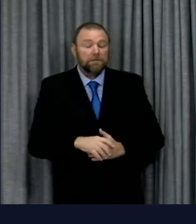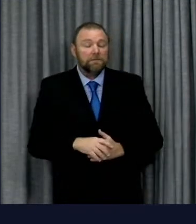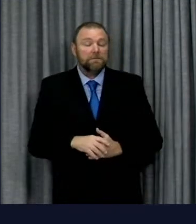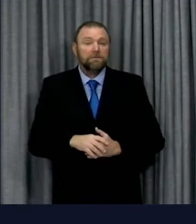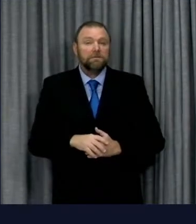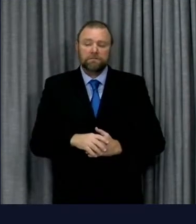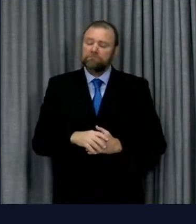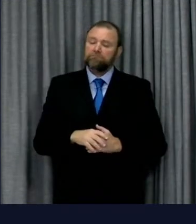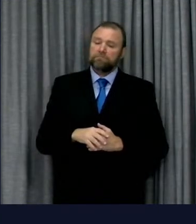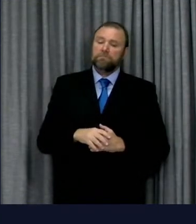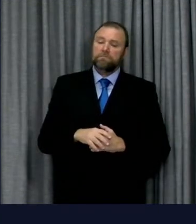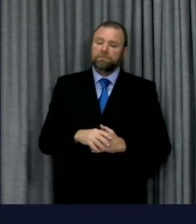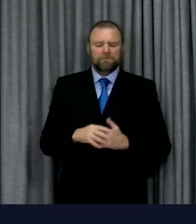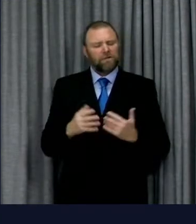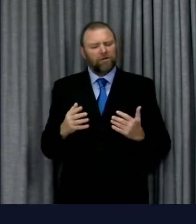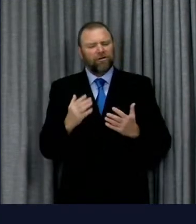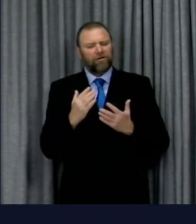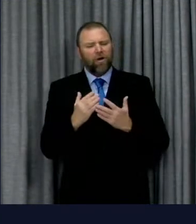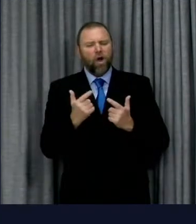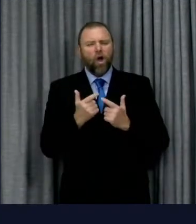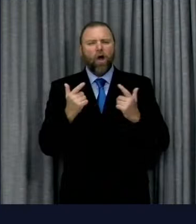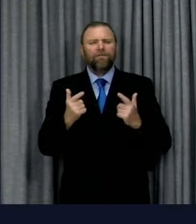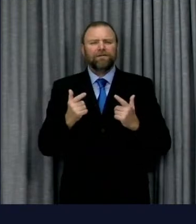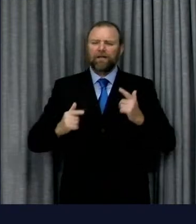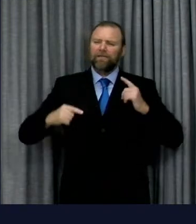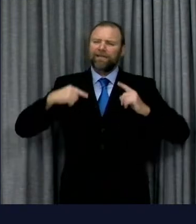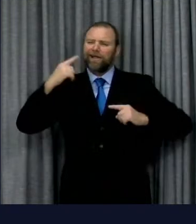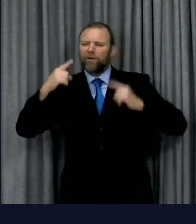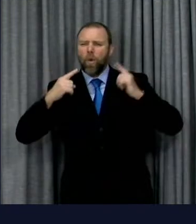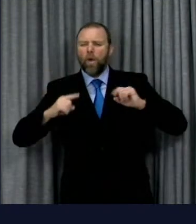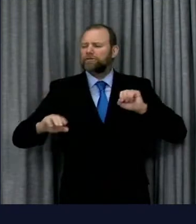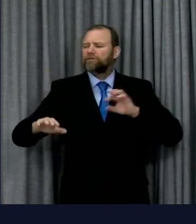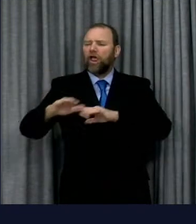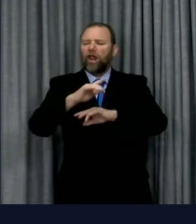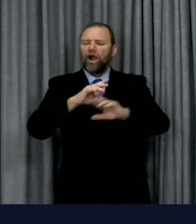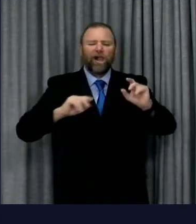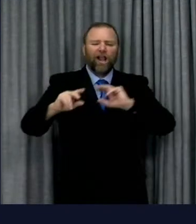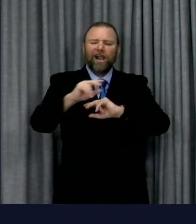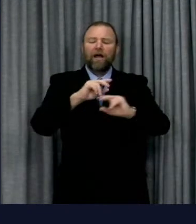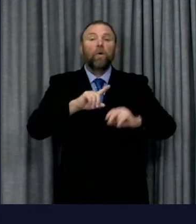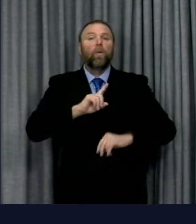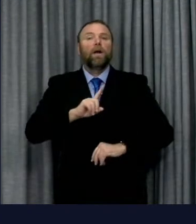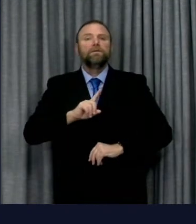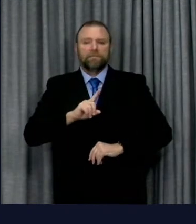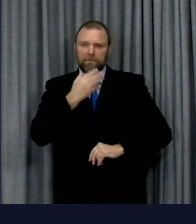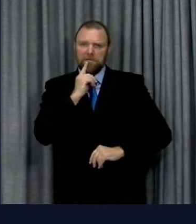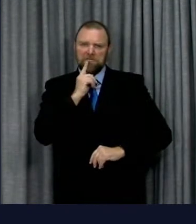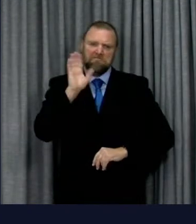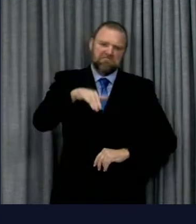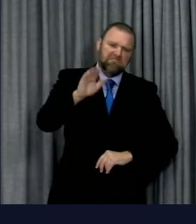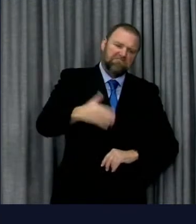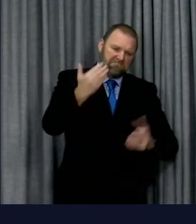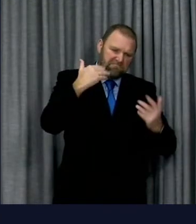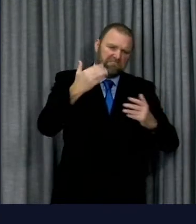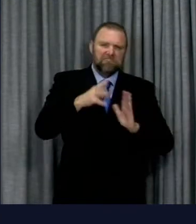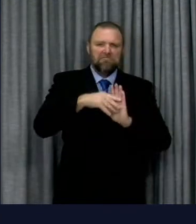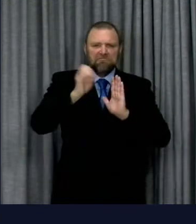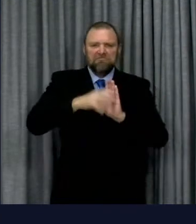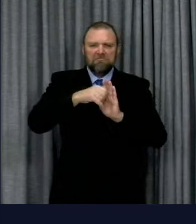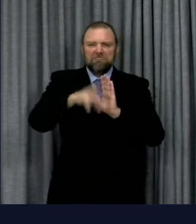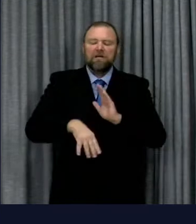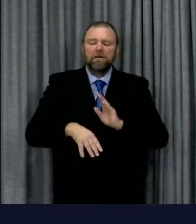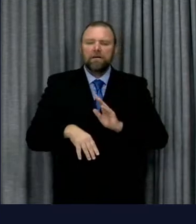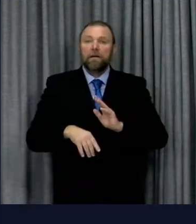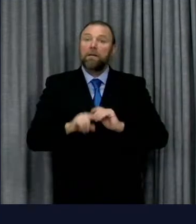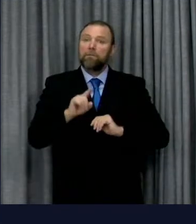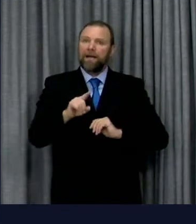the noise is most often made by people who would like us to go further and faster. But